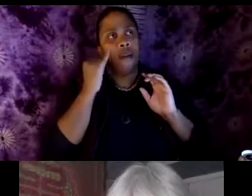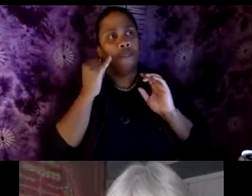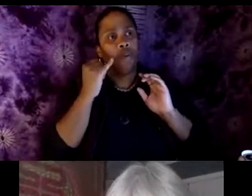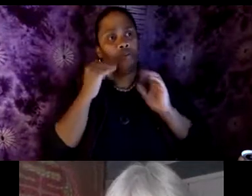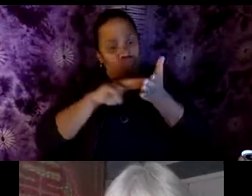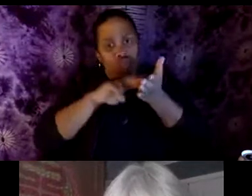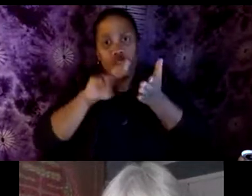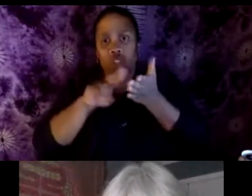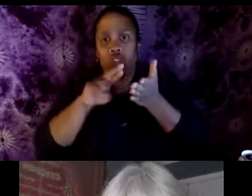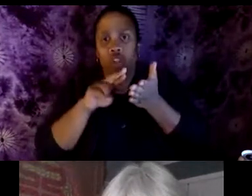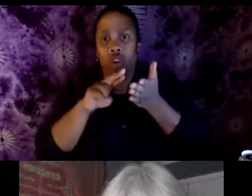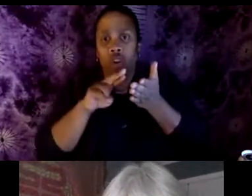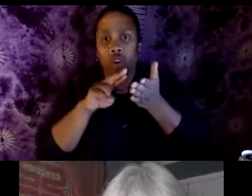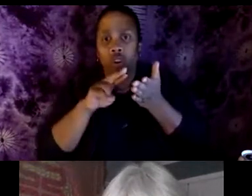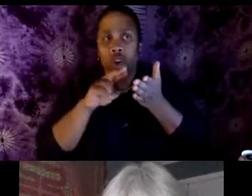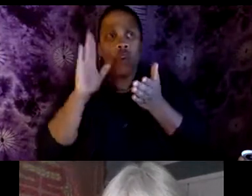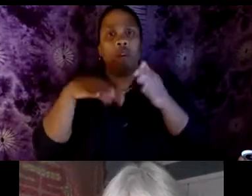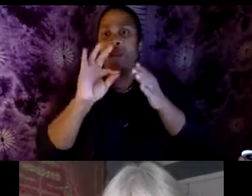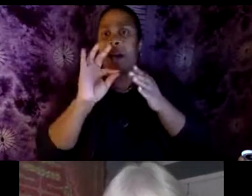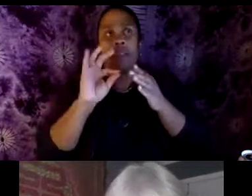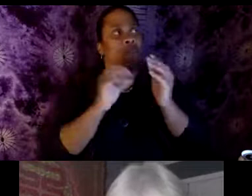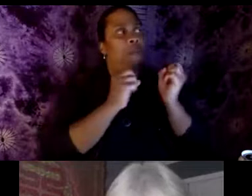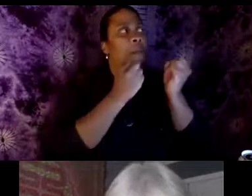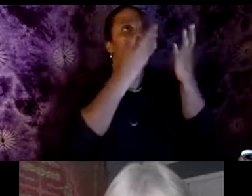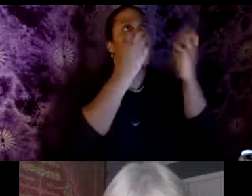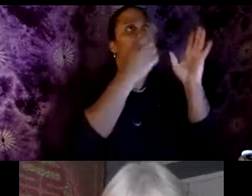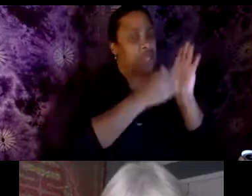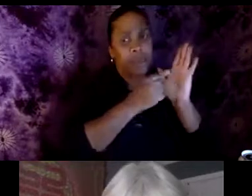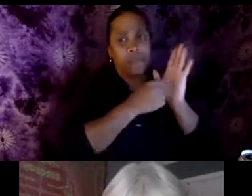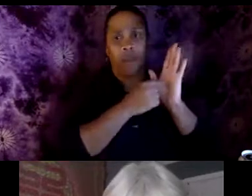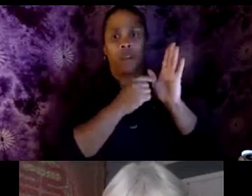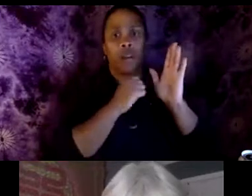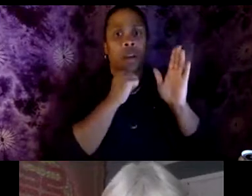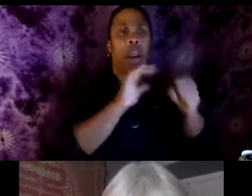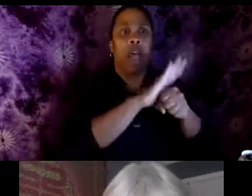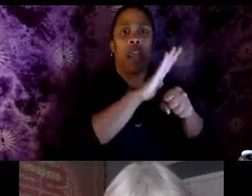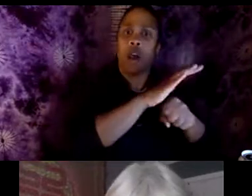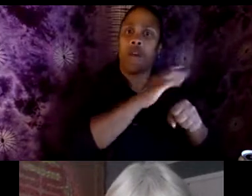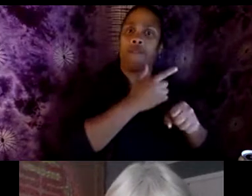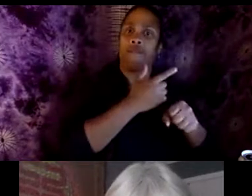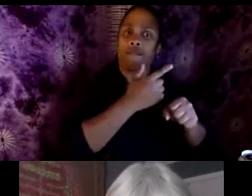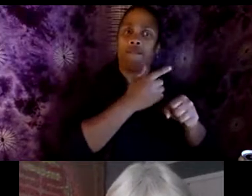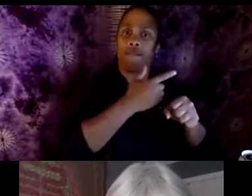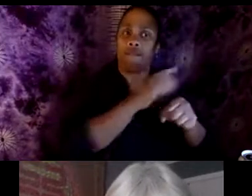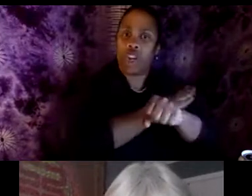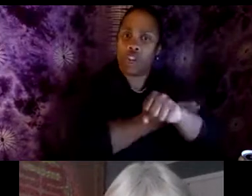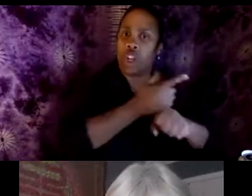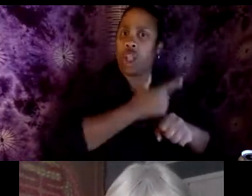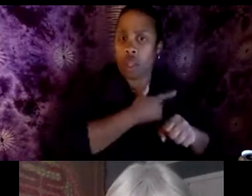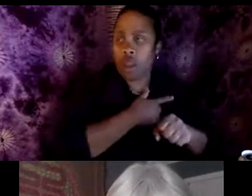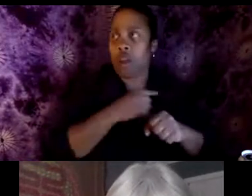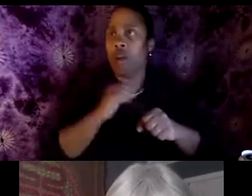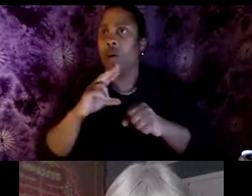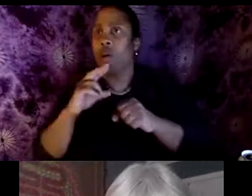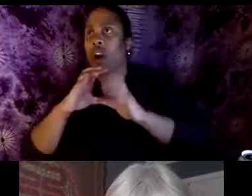have for each way. So if you just think of it as like balancing yourself, your emotions, your wellness, your